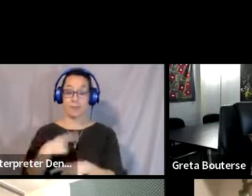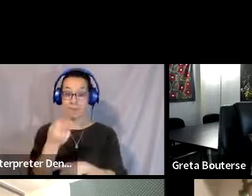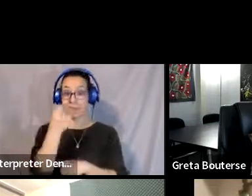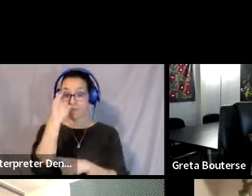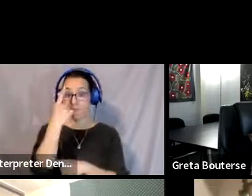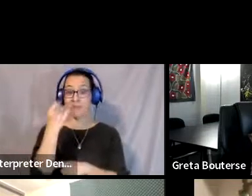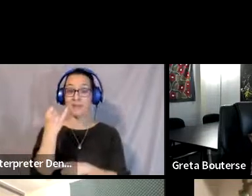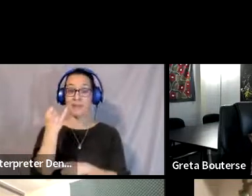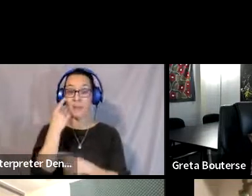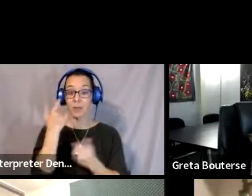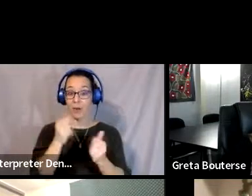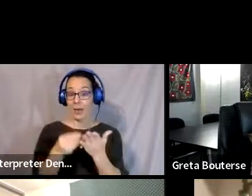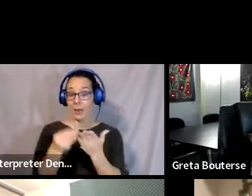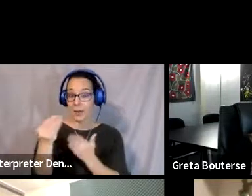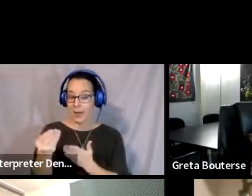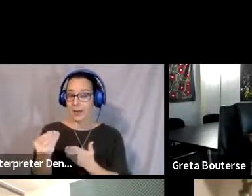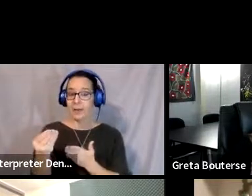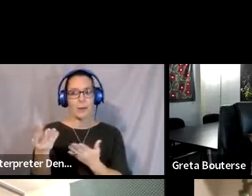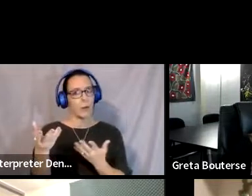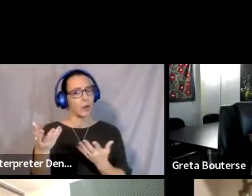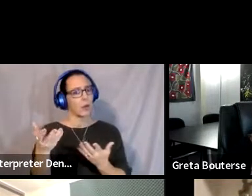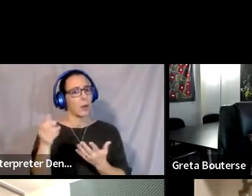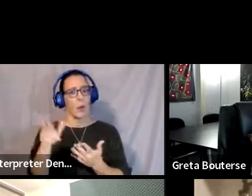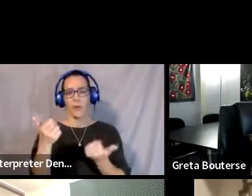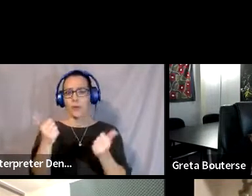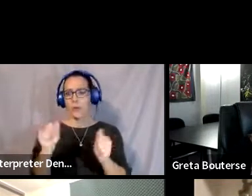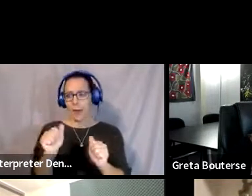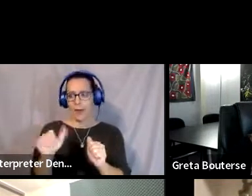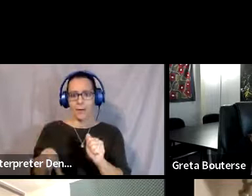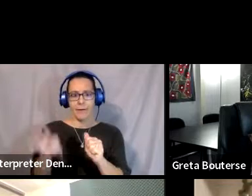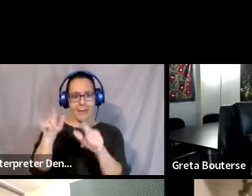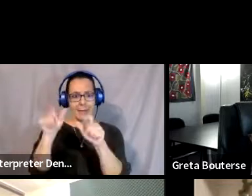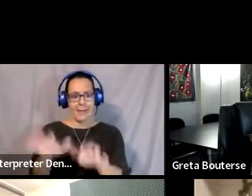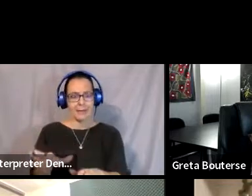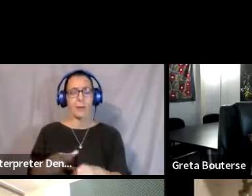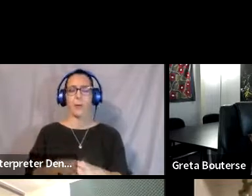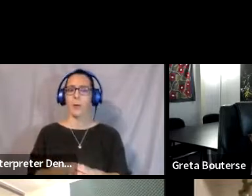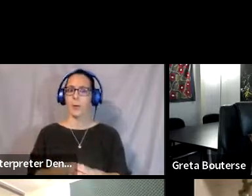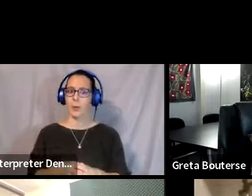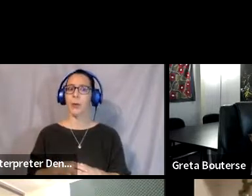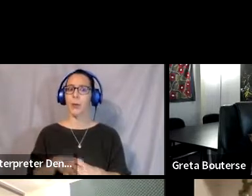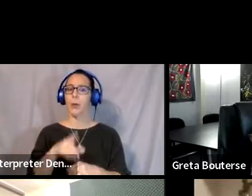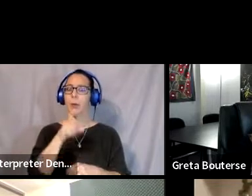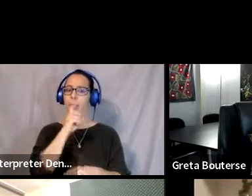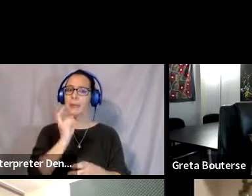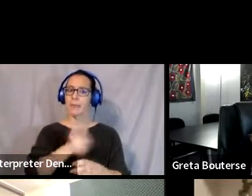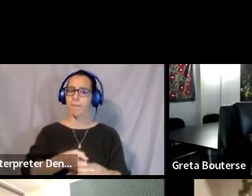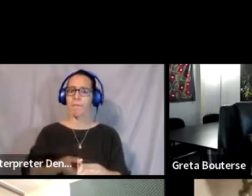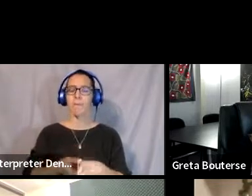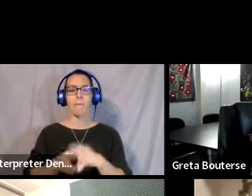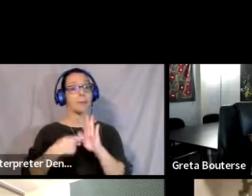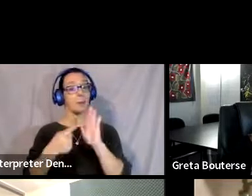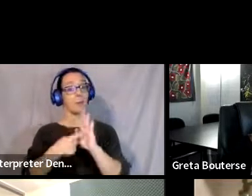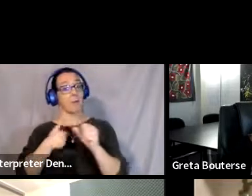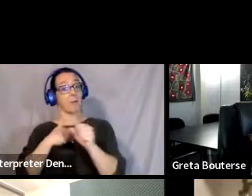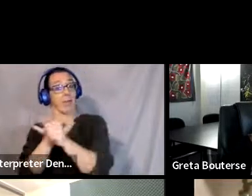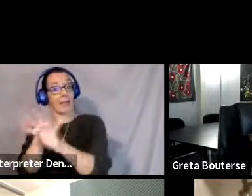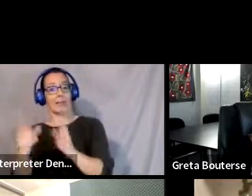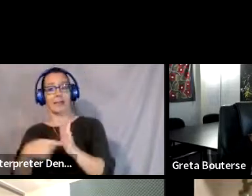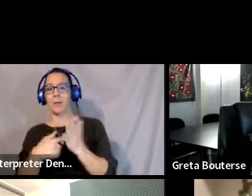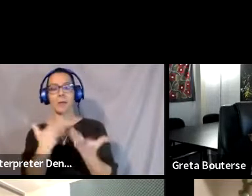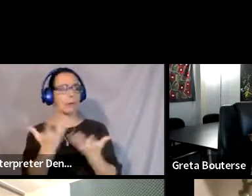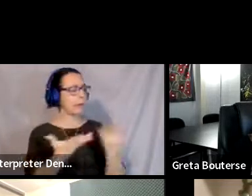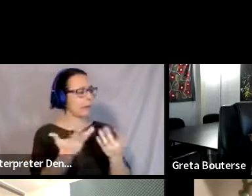testing, the availability of these testing products is a little bit unpredictable.